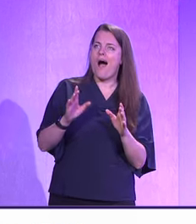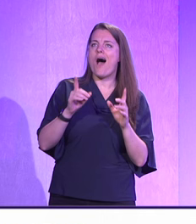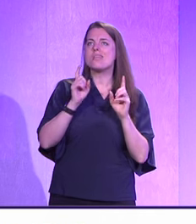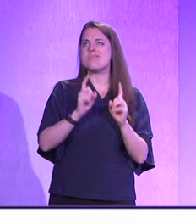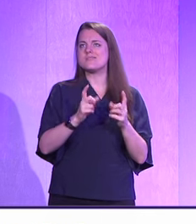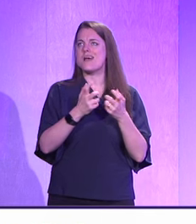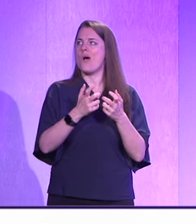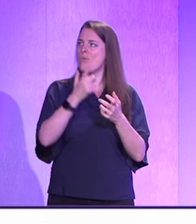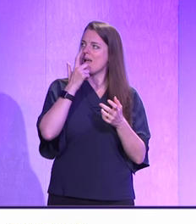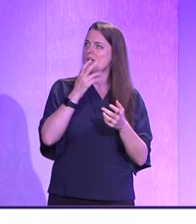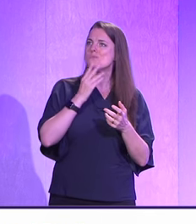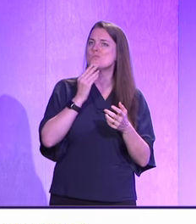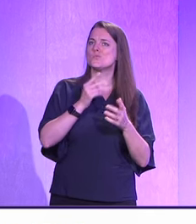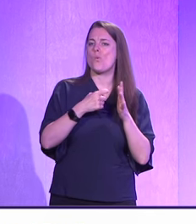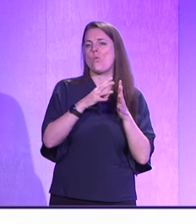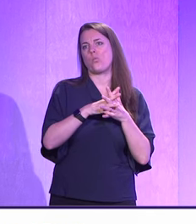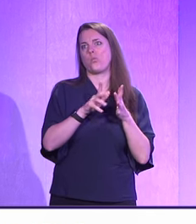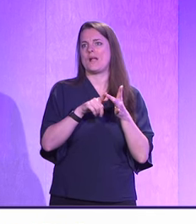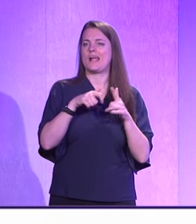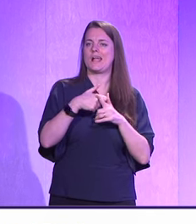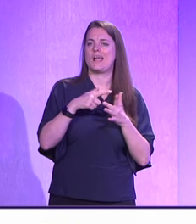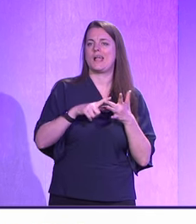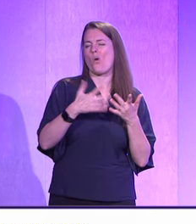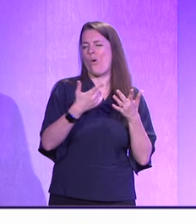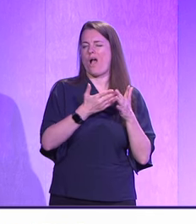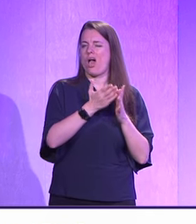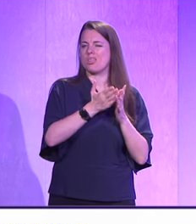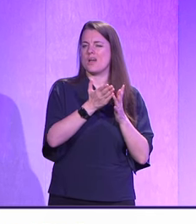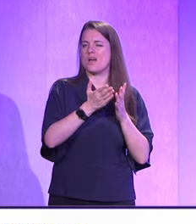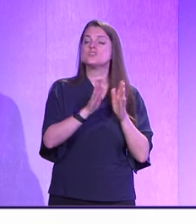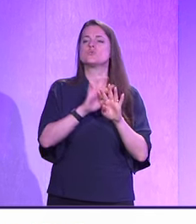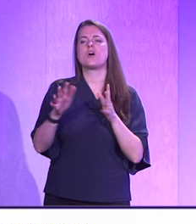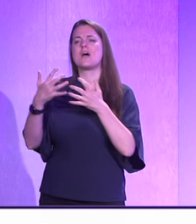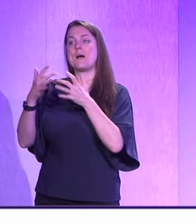can use different approaches instead of focusing on a platform being technology.